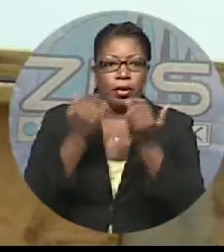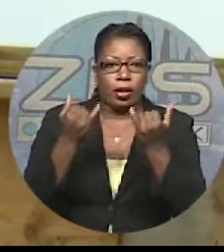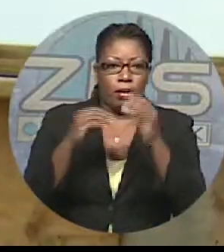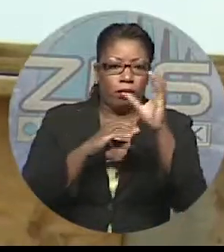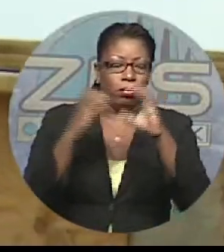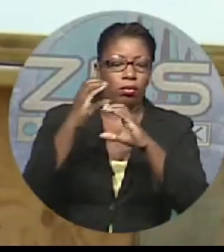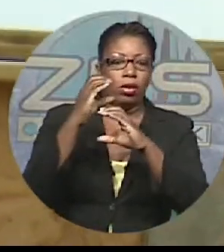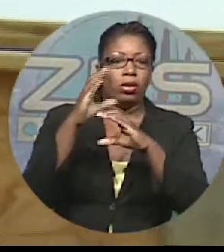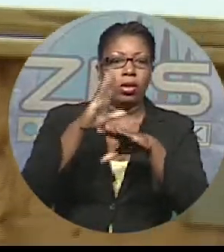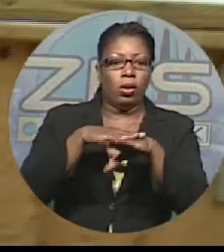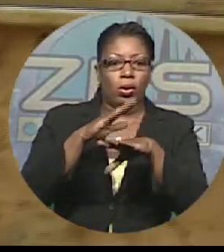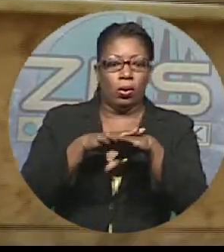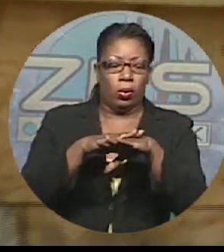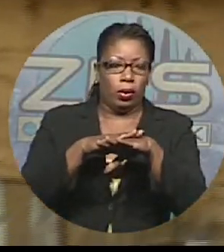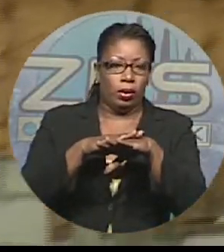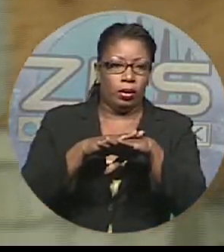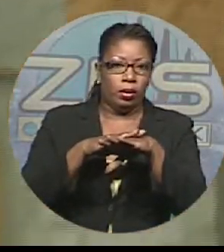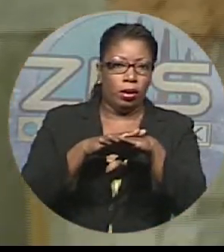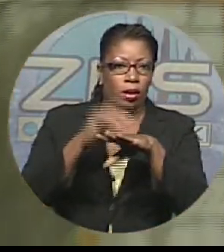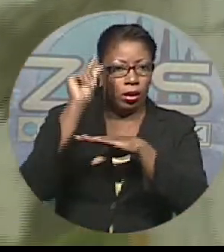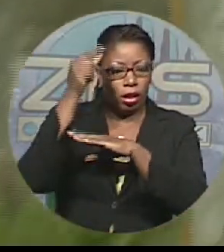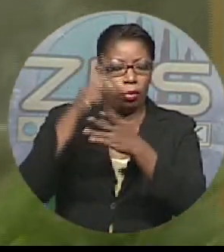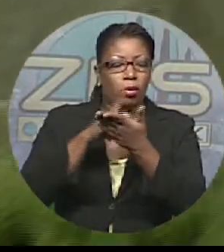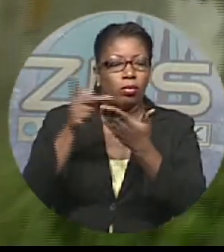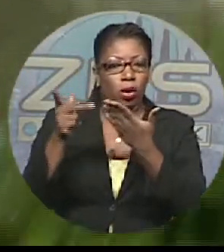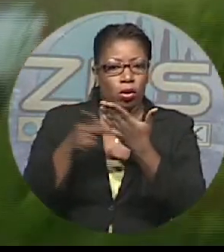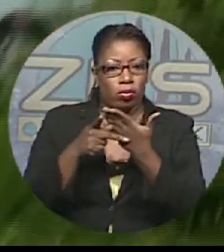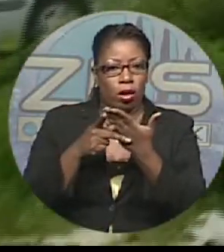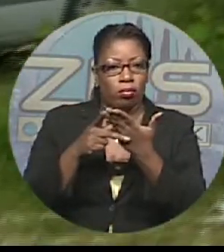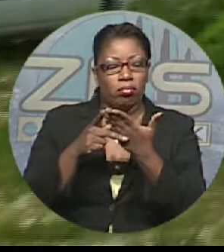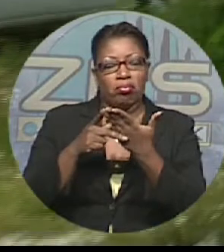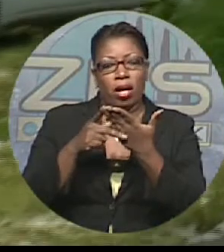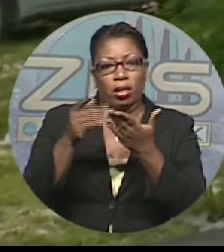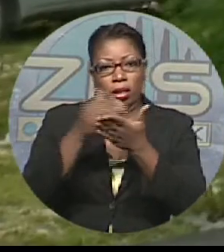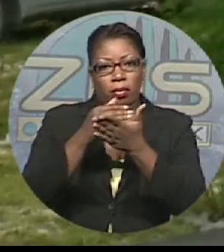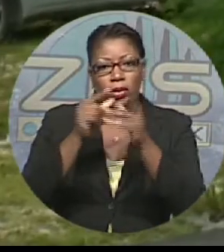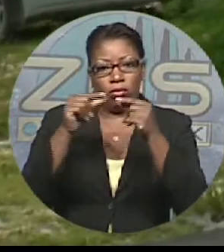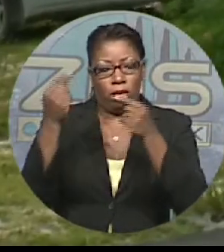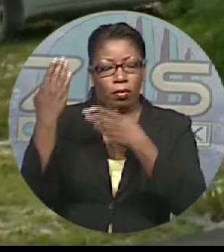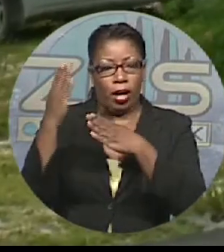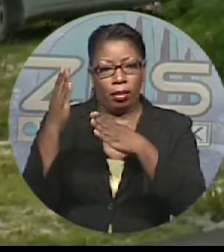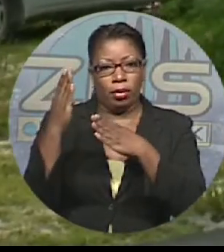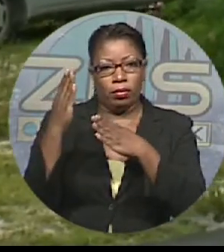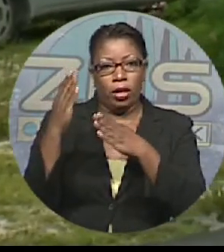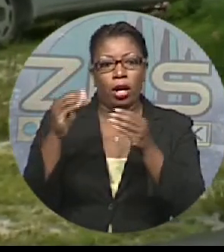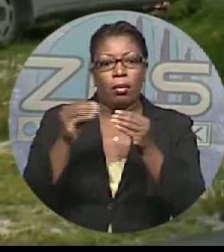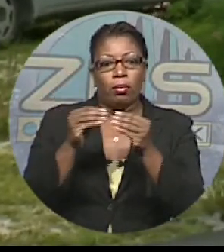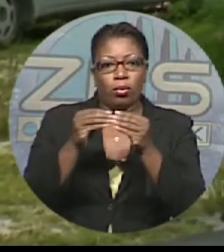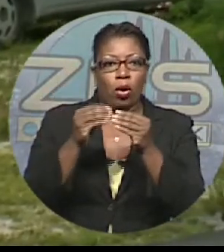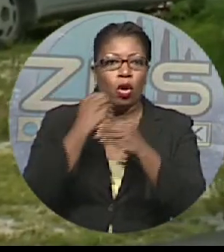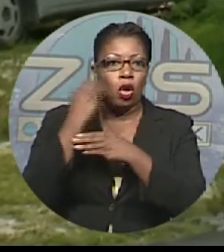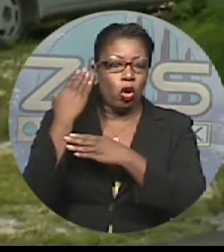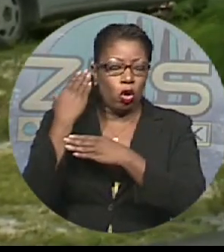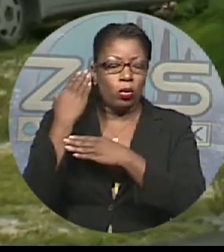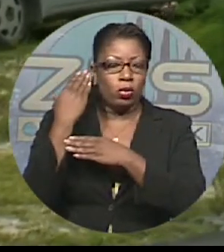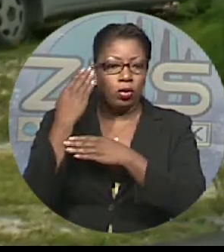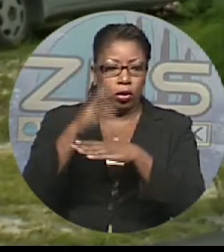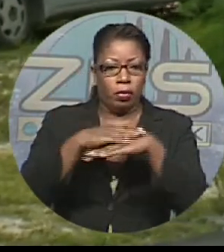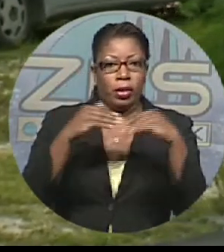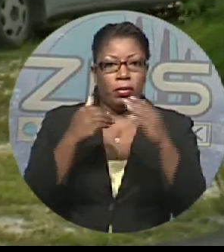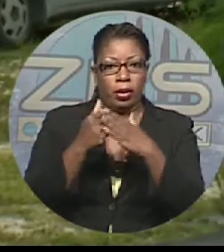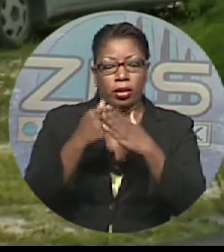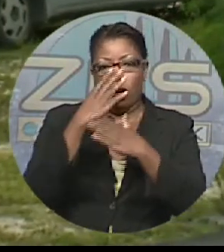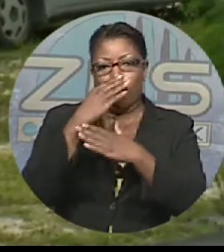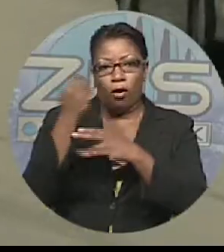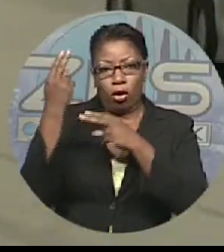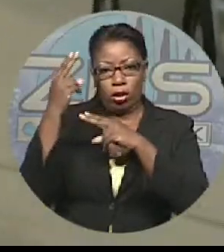housing program on Grand Bahama begins soon, new homes will also be built in Fire Trail Subdivision and Roma Street, Fox Hill, here in New